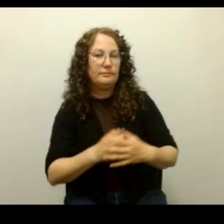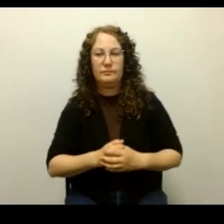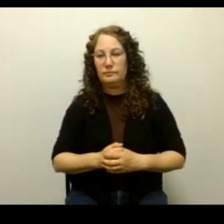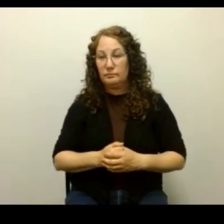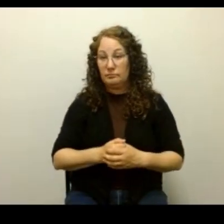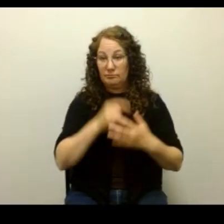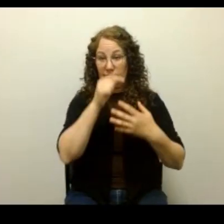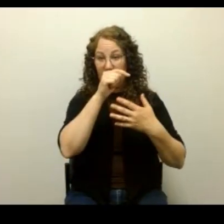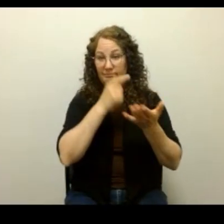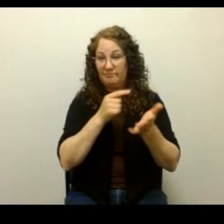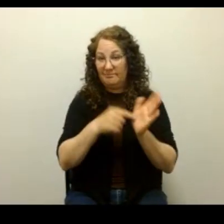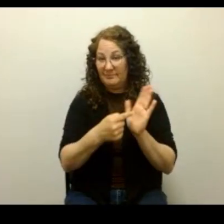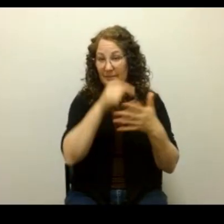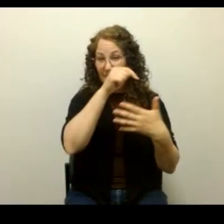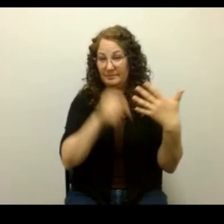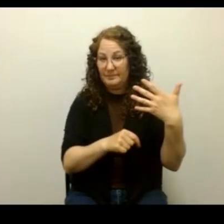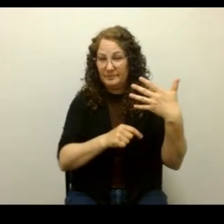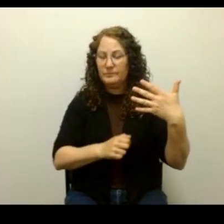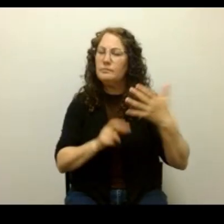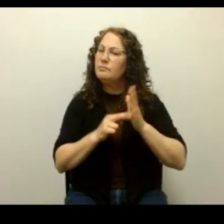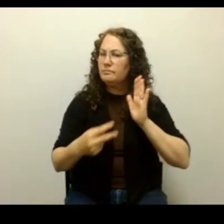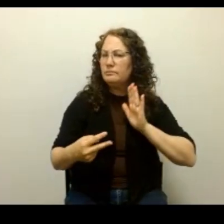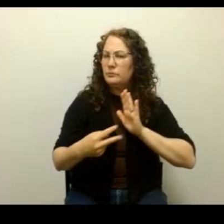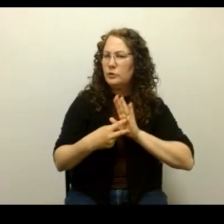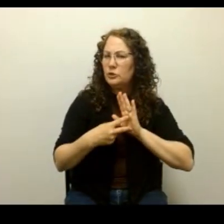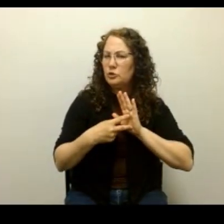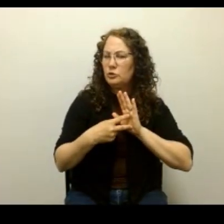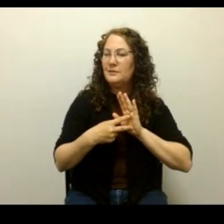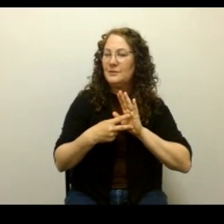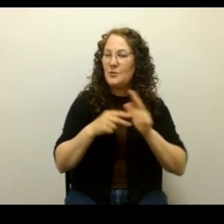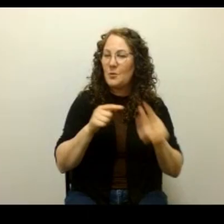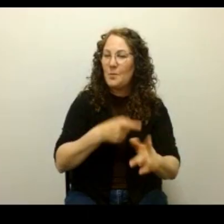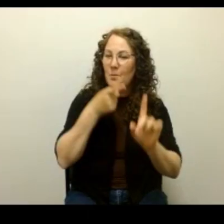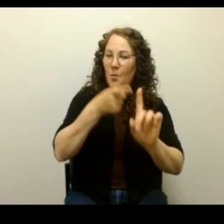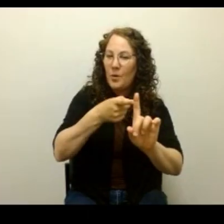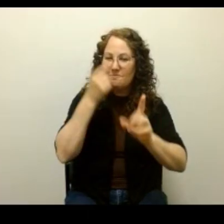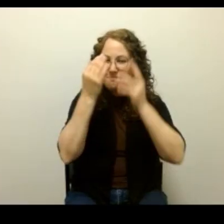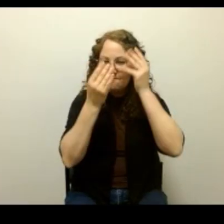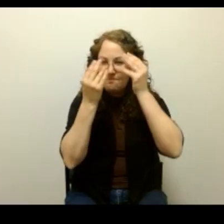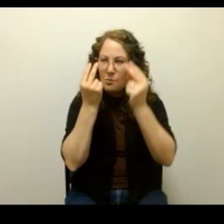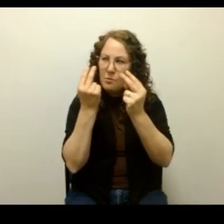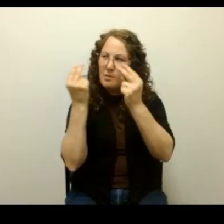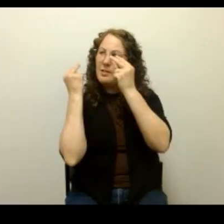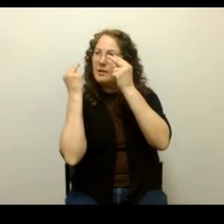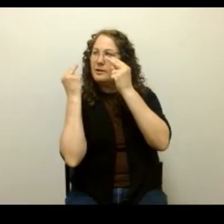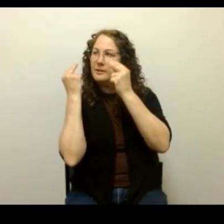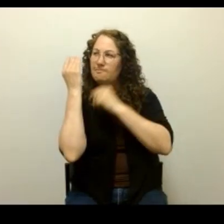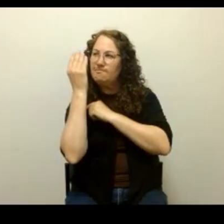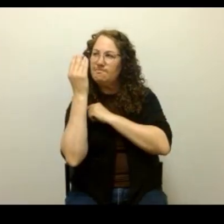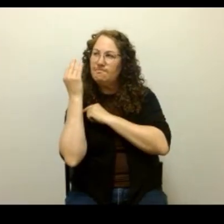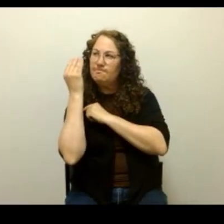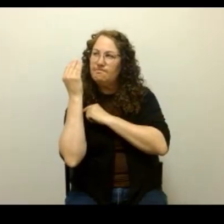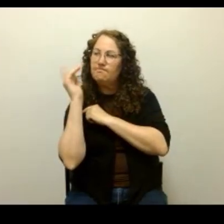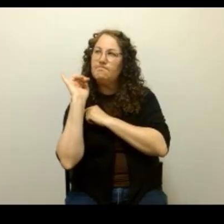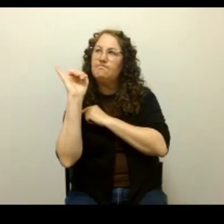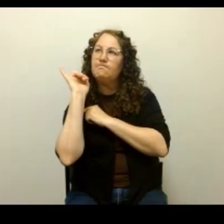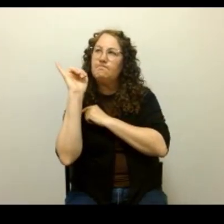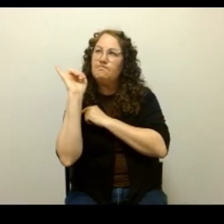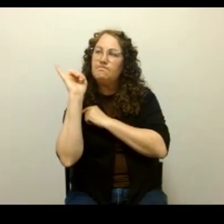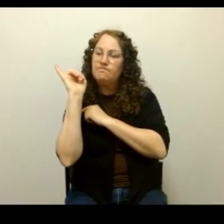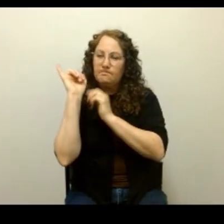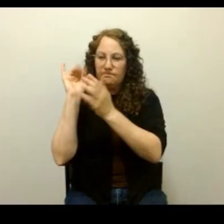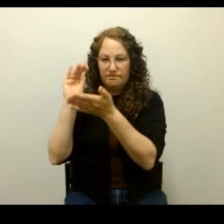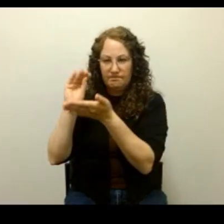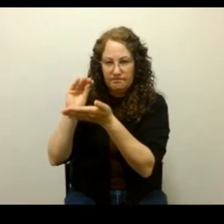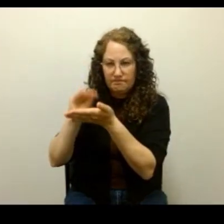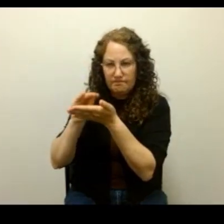will have to think back, look back, recall, and